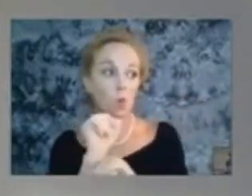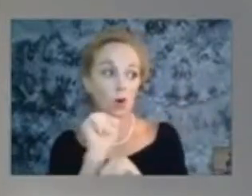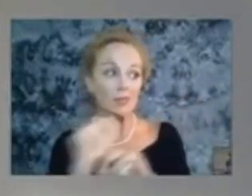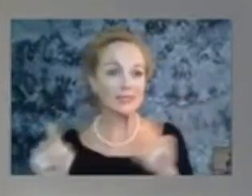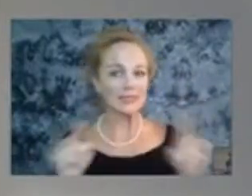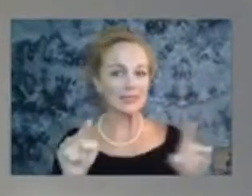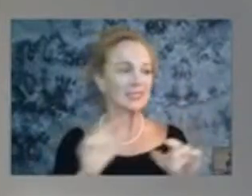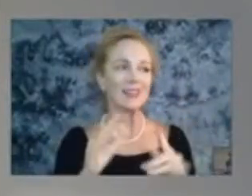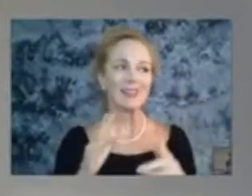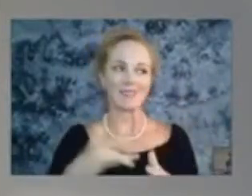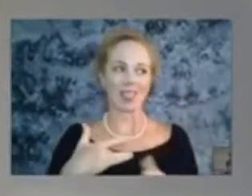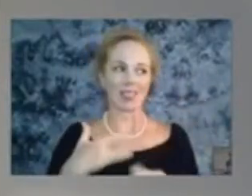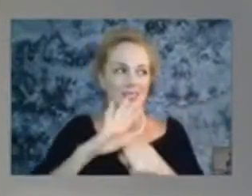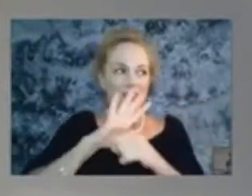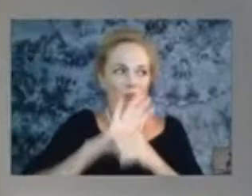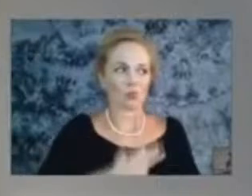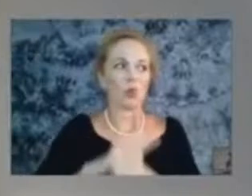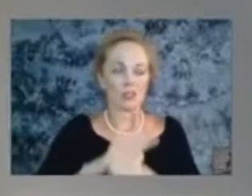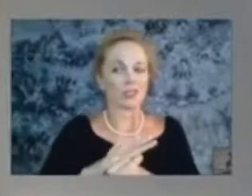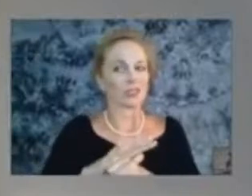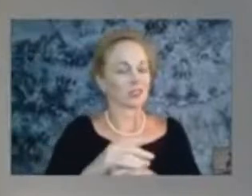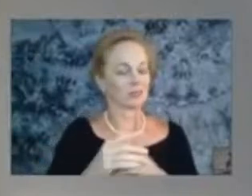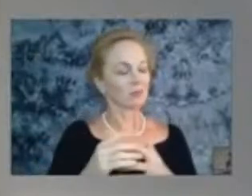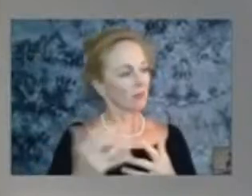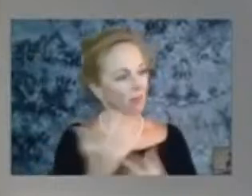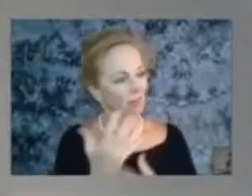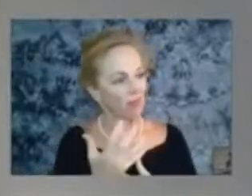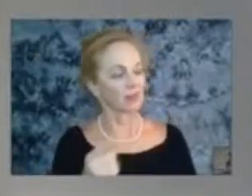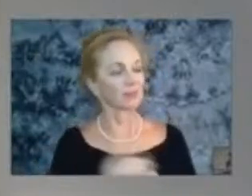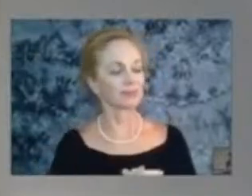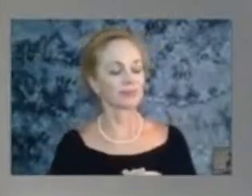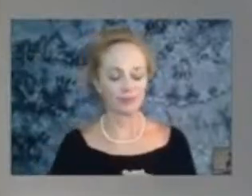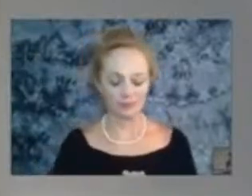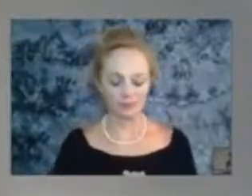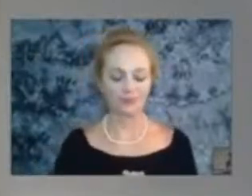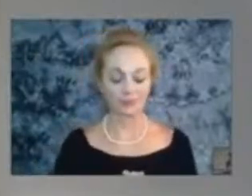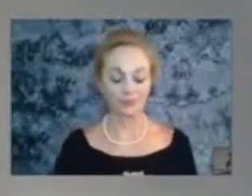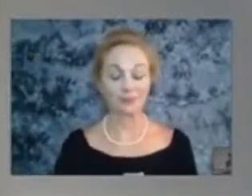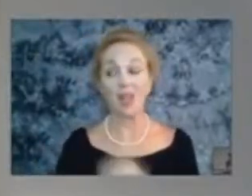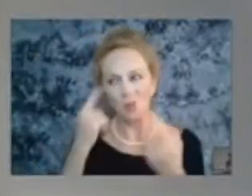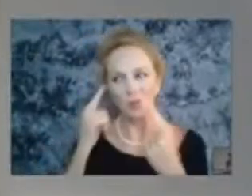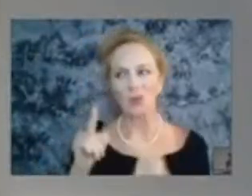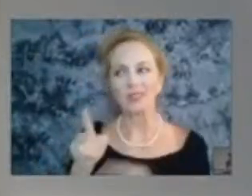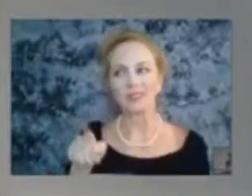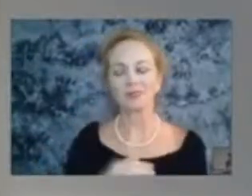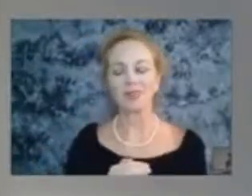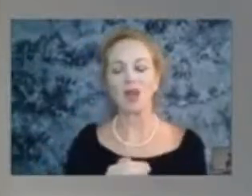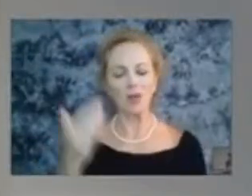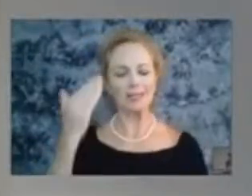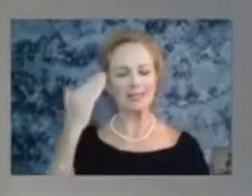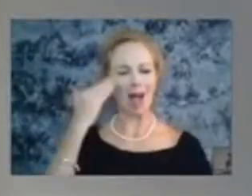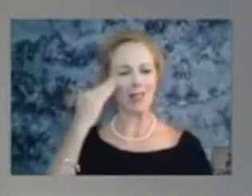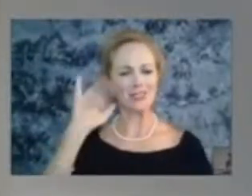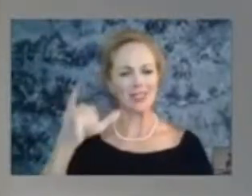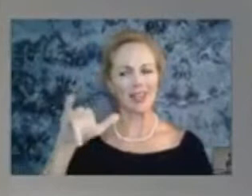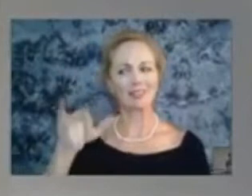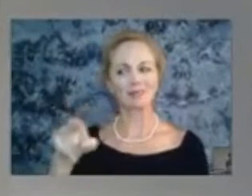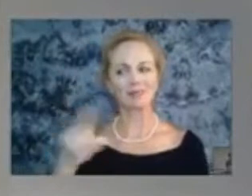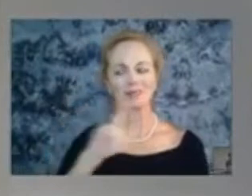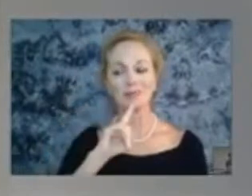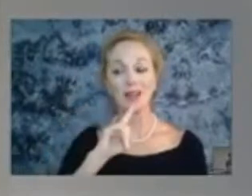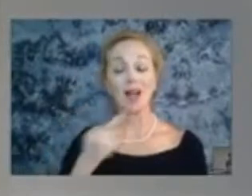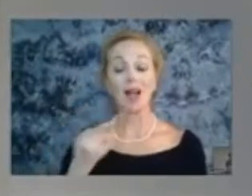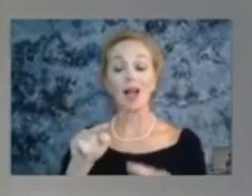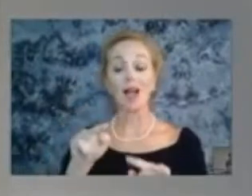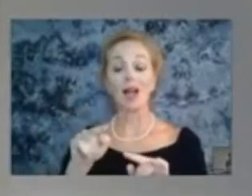agree, and that's some of the feedback that Generation Nation has provided us, and we're acknowledging that. I can go back a